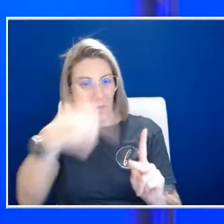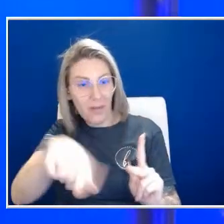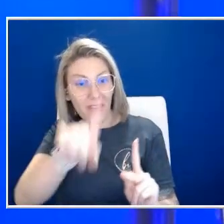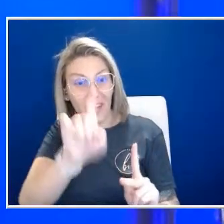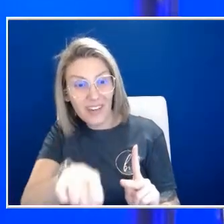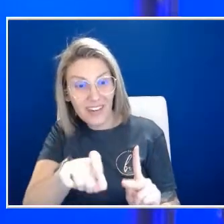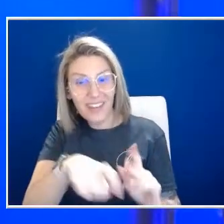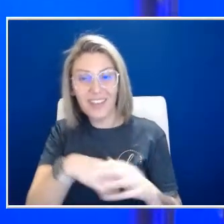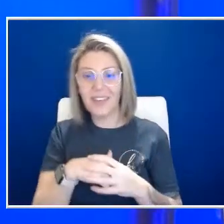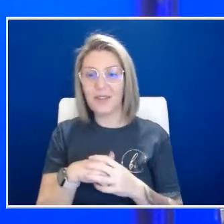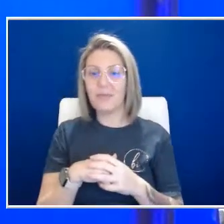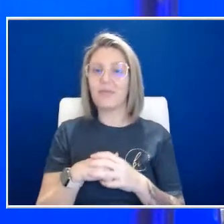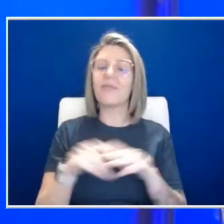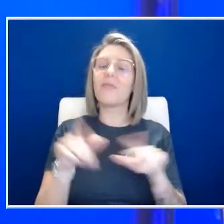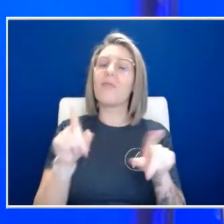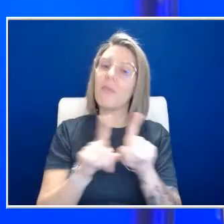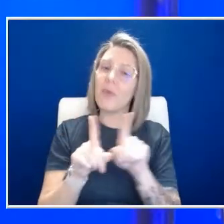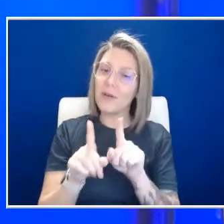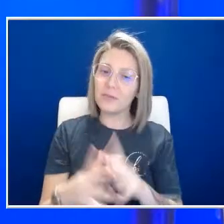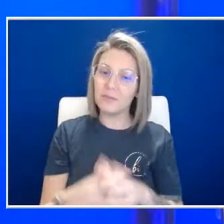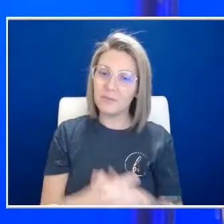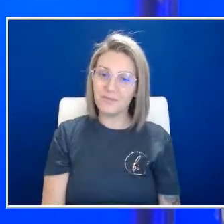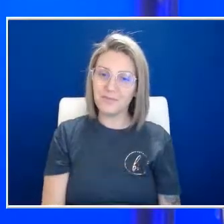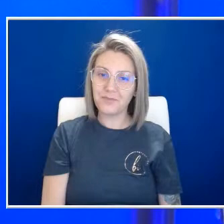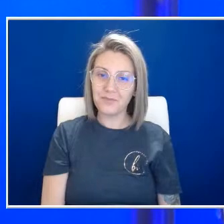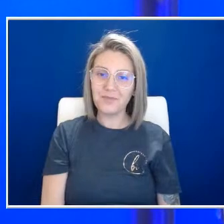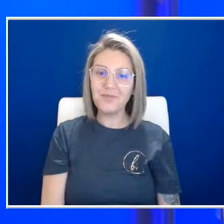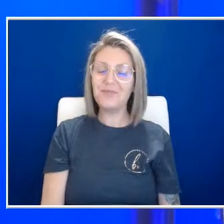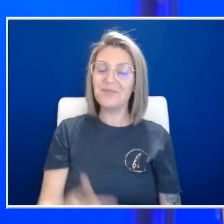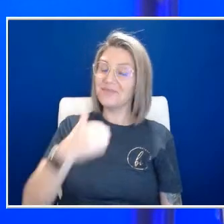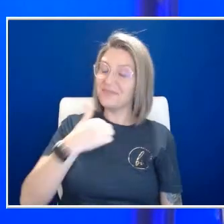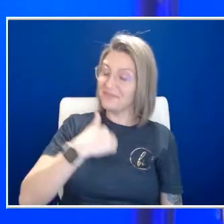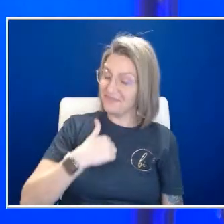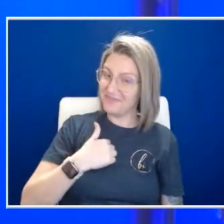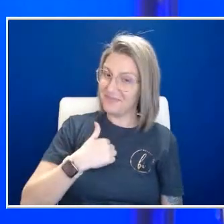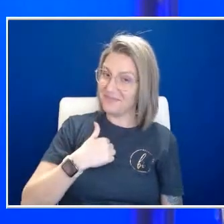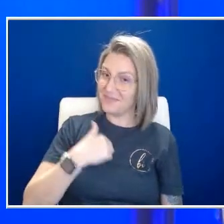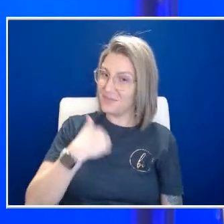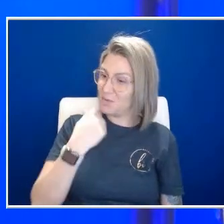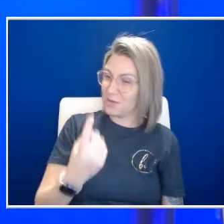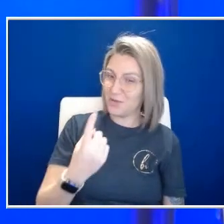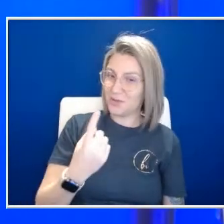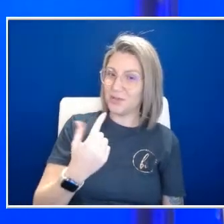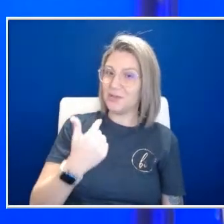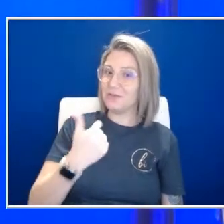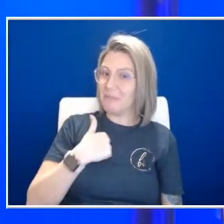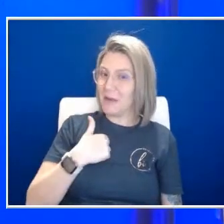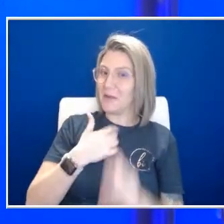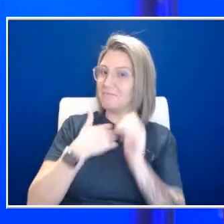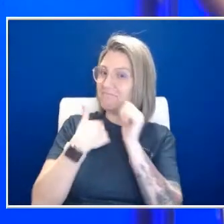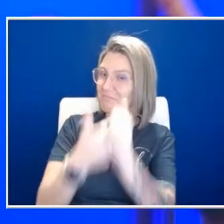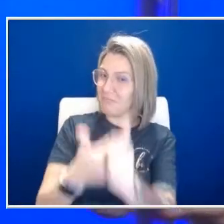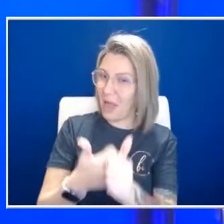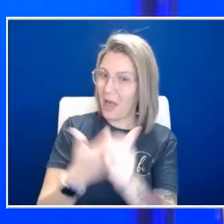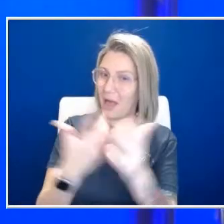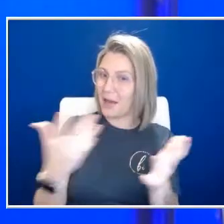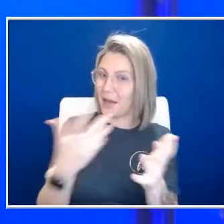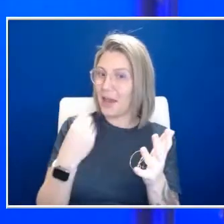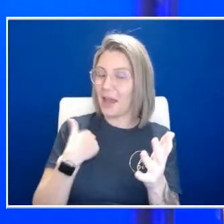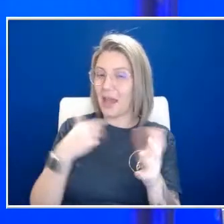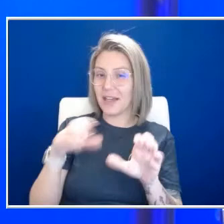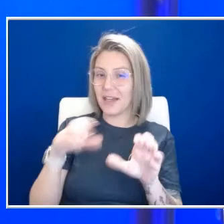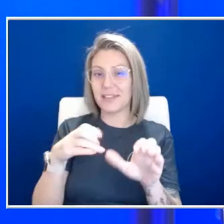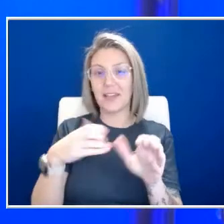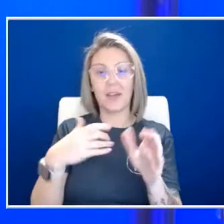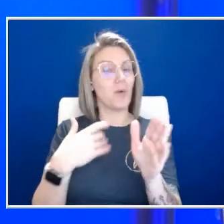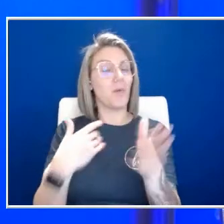Also, I was told that I'm pretty compliant, and I did whatever they told me to